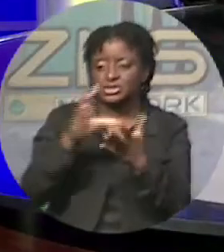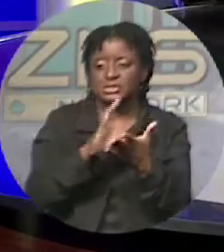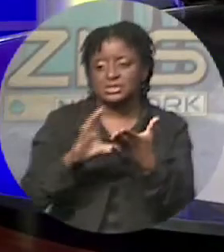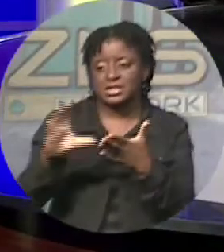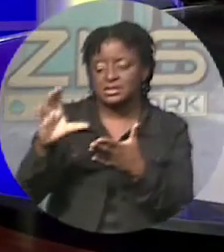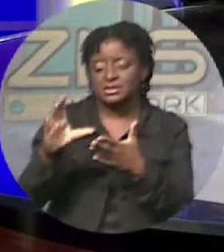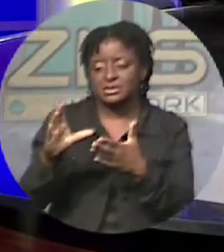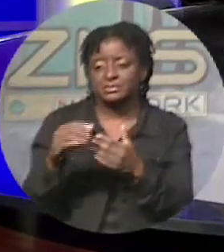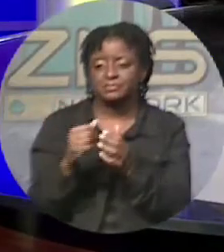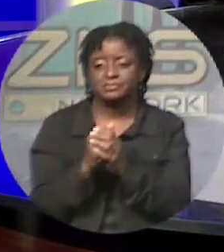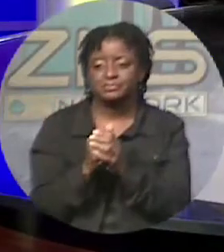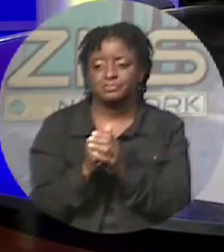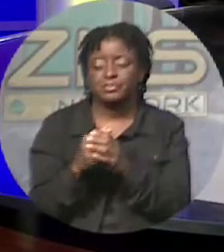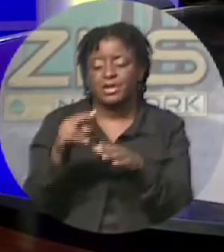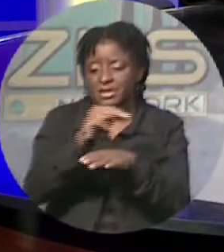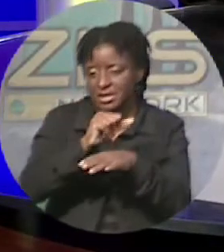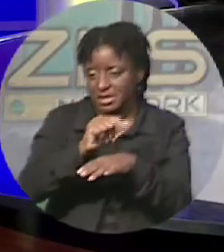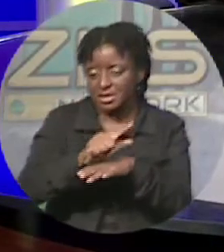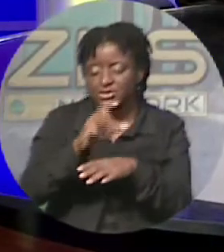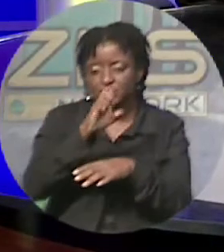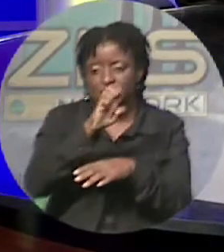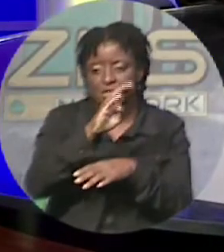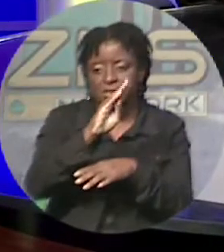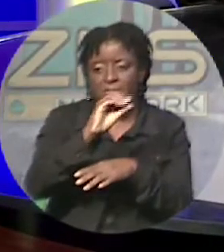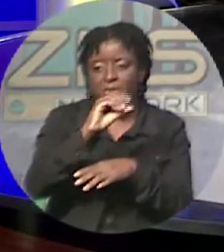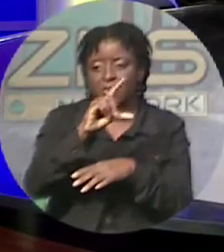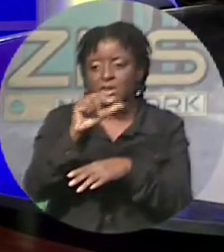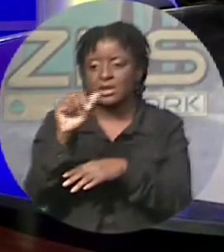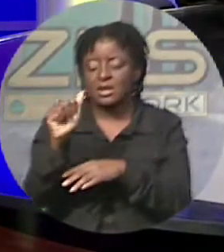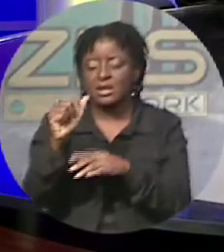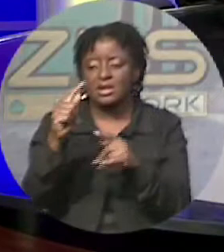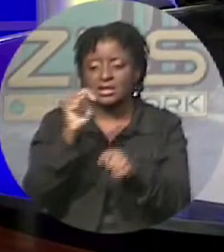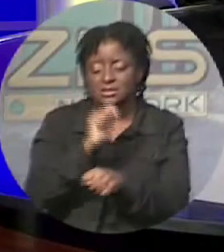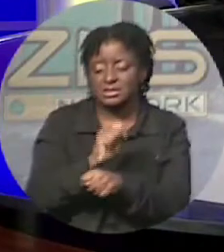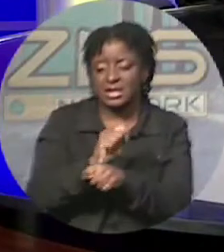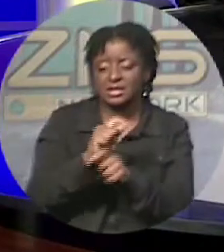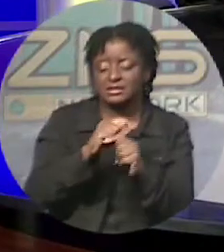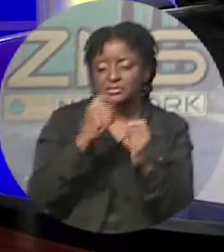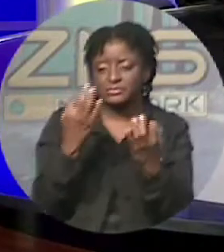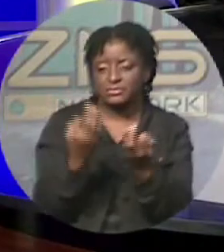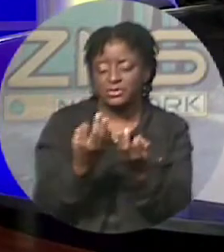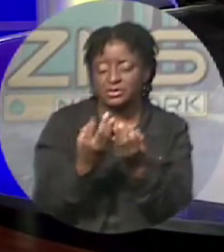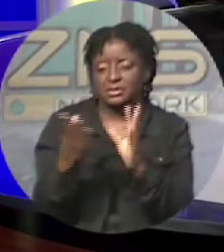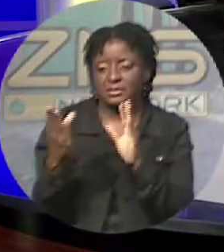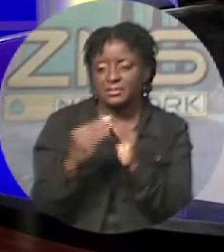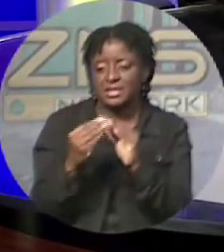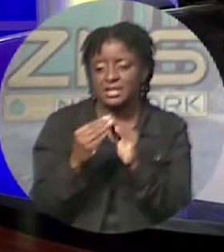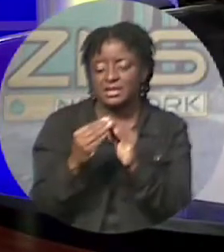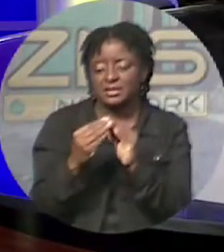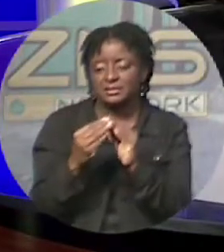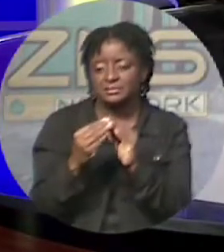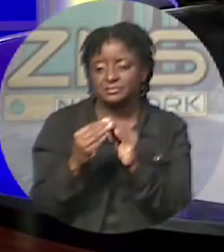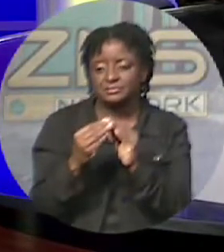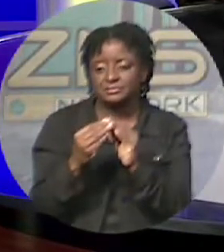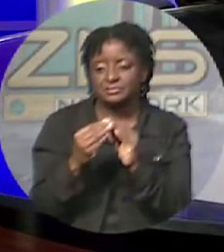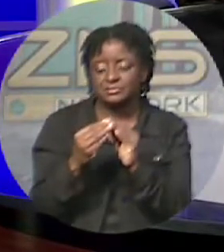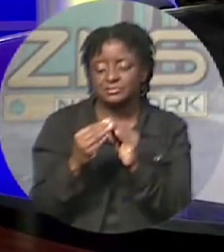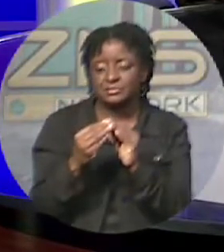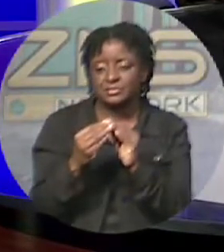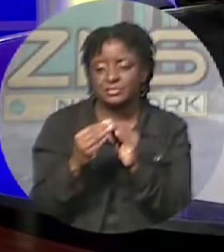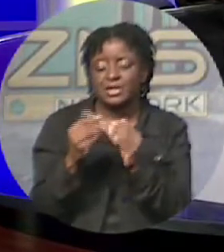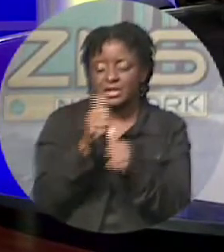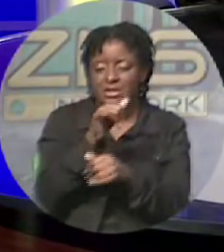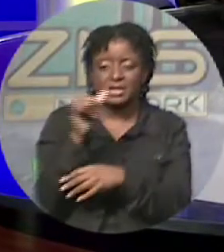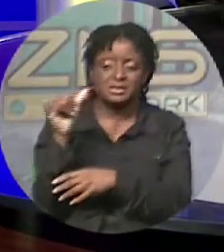Well, the National Ebola Task Force continuing to meet on how to strategize in the event the country is threatened with this virus. Yesterday, Prime Minister, the Right Honorable